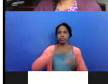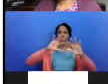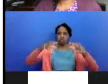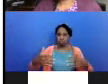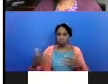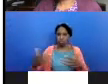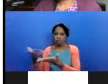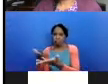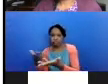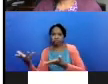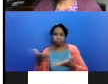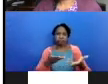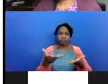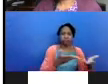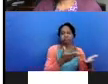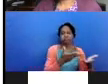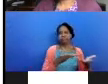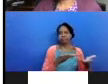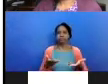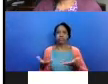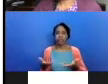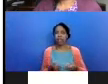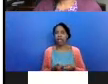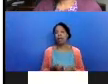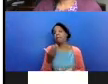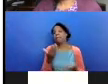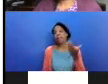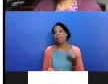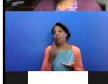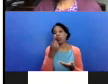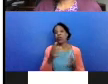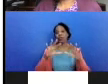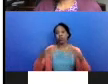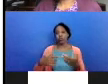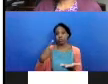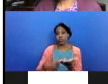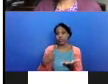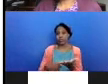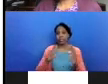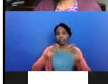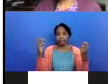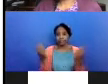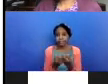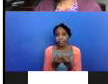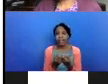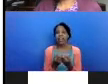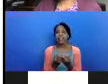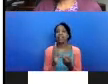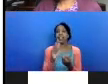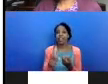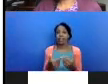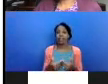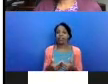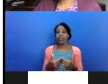maintain individual conversations for the next 2 months and then decide to get back together again. Again, it's just going to be depending on what